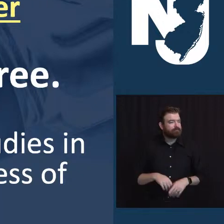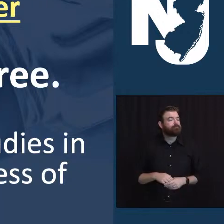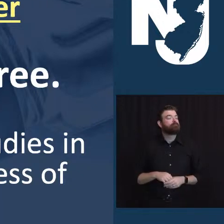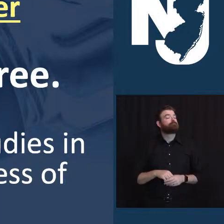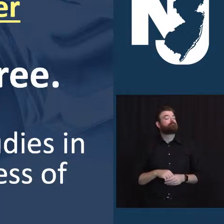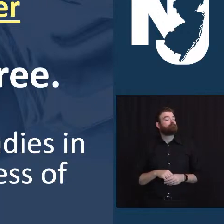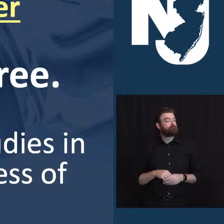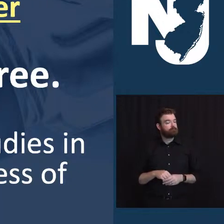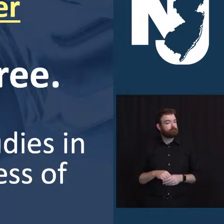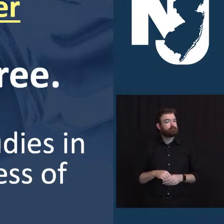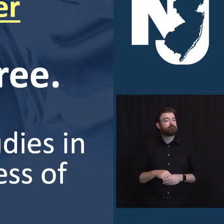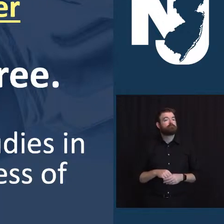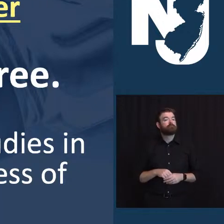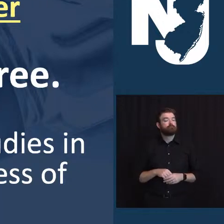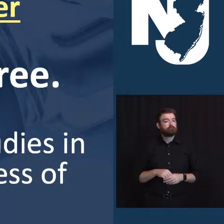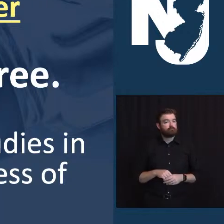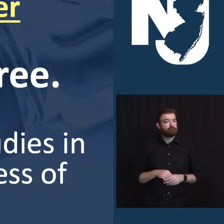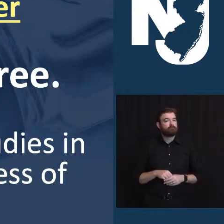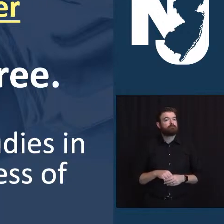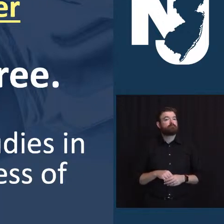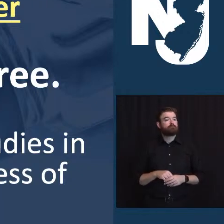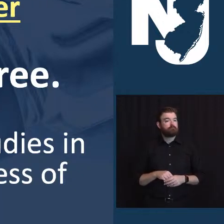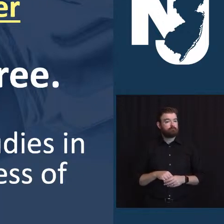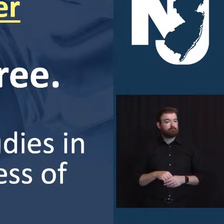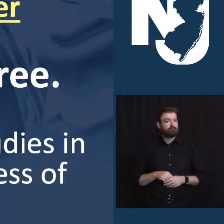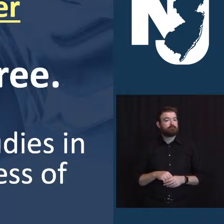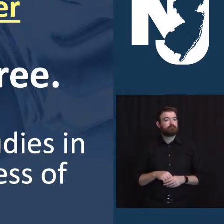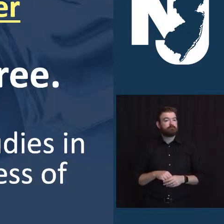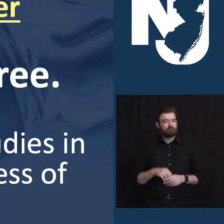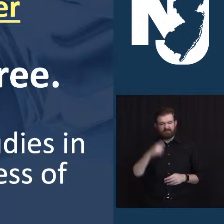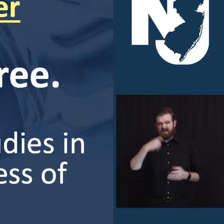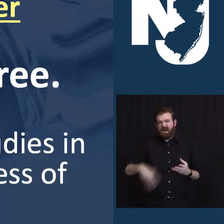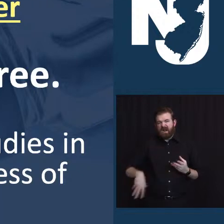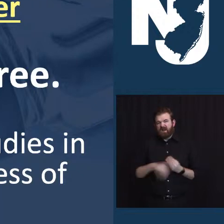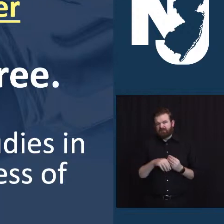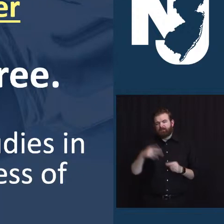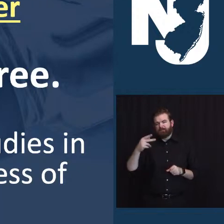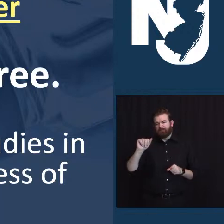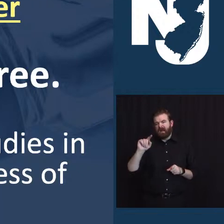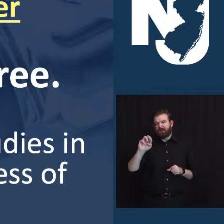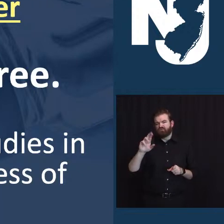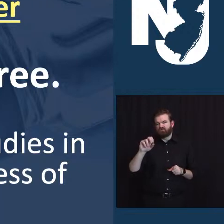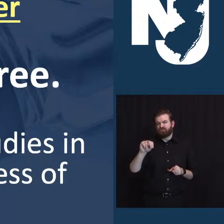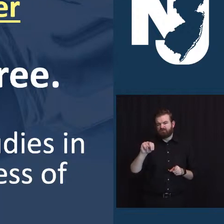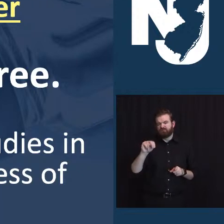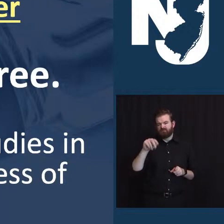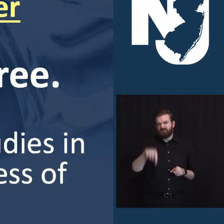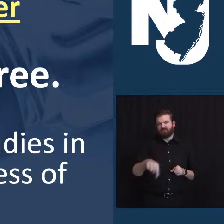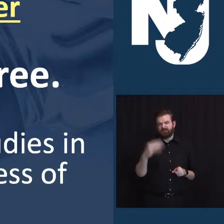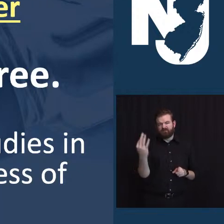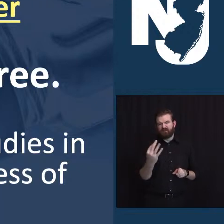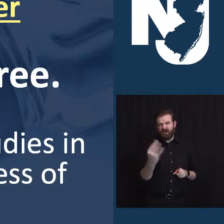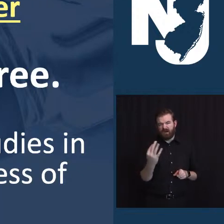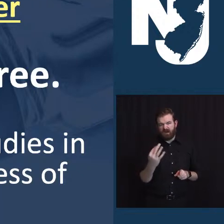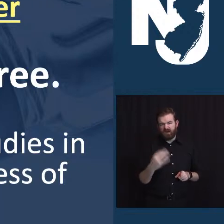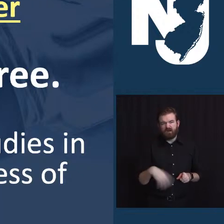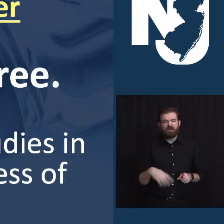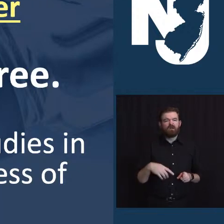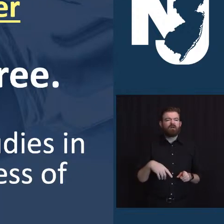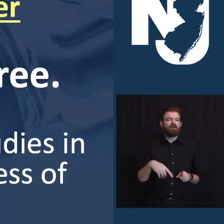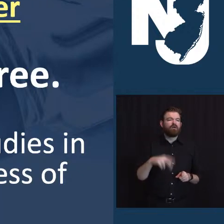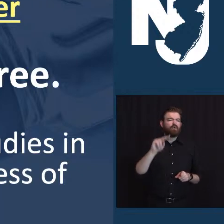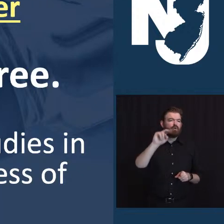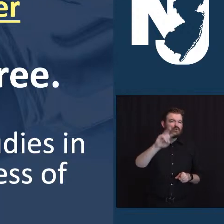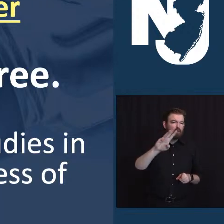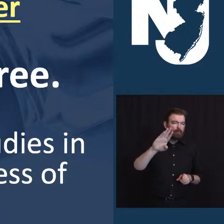of this Friday. Again, the new one is Patterson today, and as of Friday, Perth Amboy, New Brunswick, Vineland, and Atlantic